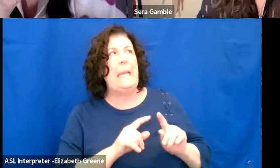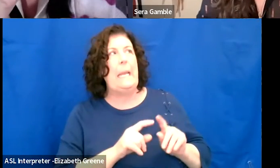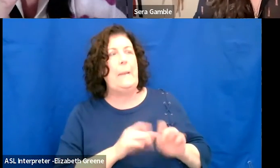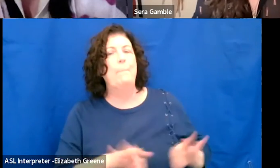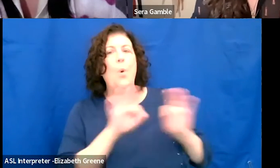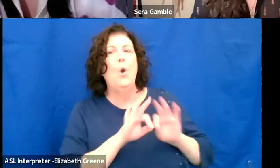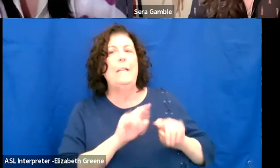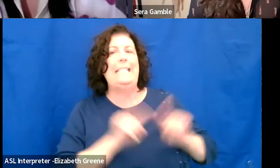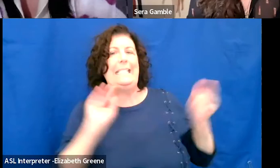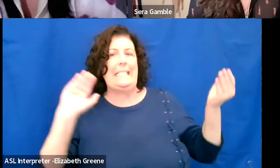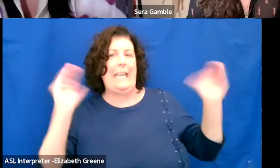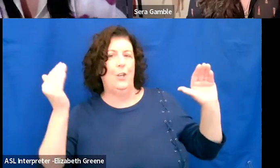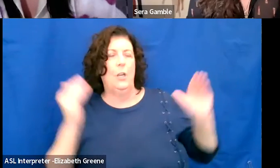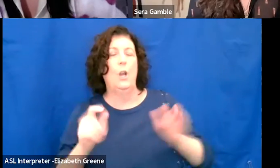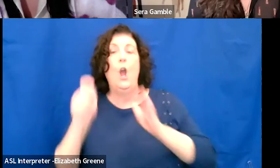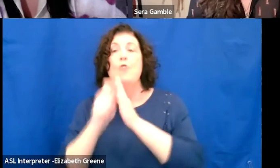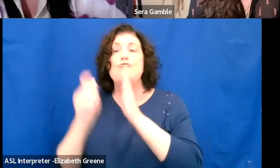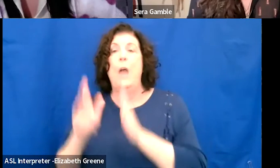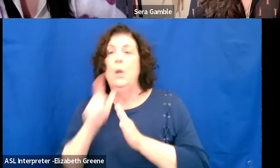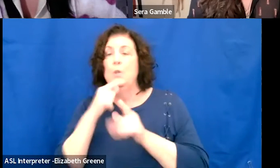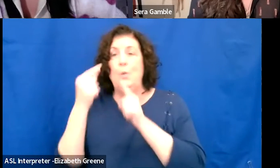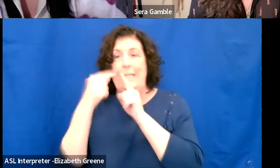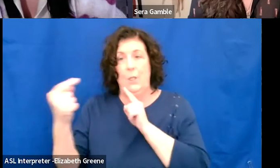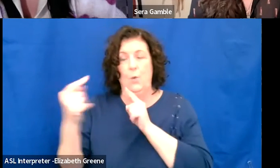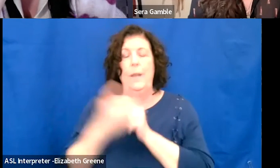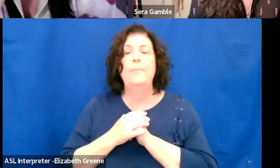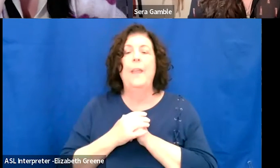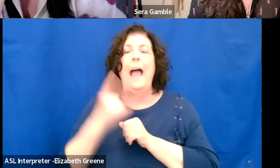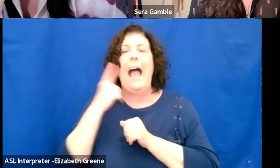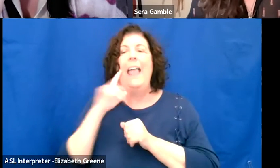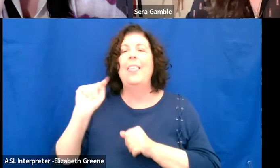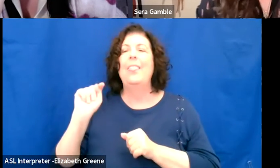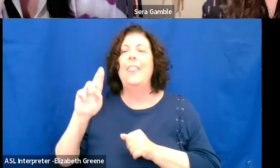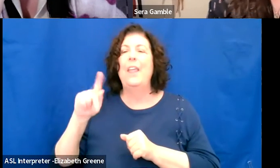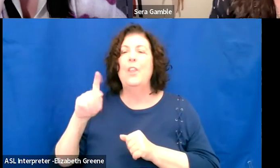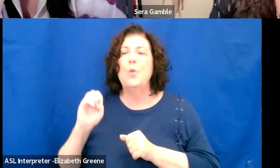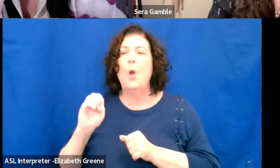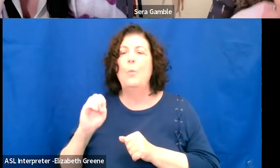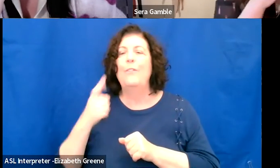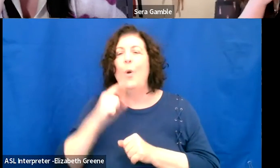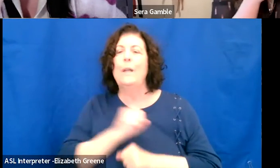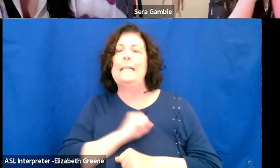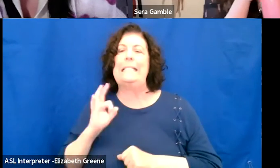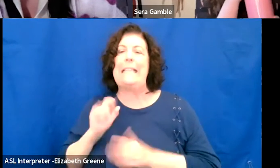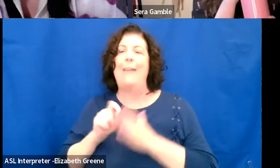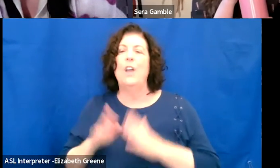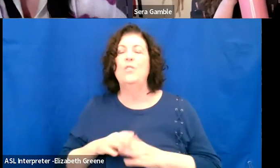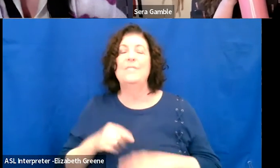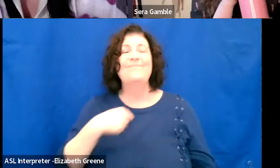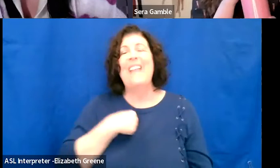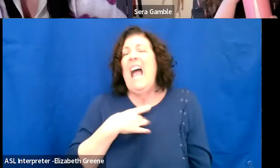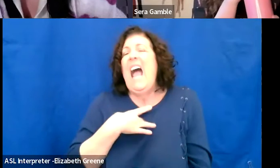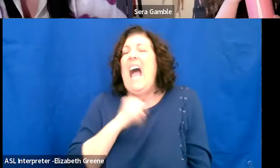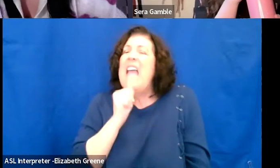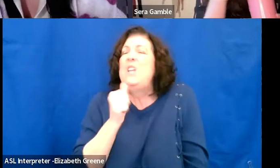because I think the staff writer trope is the writer who's like, I don't love that. Uh-huh. And you're like, okay, what's